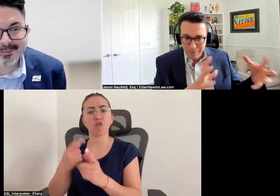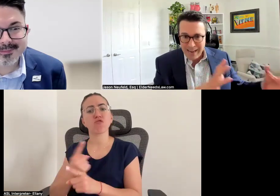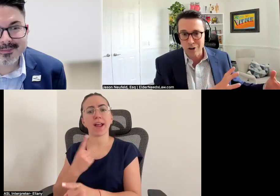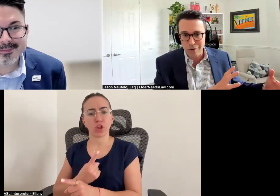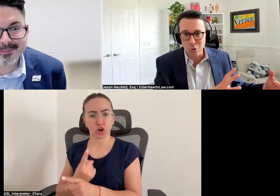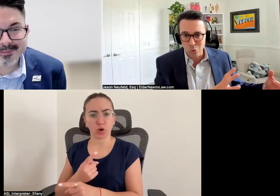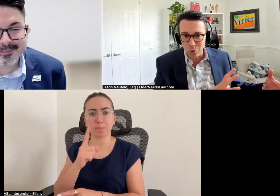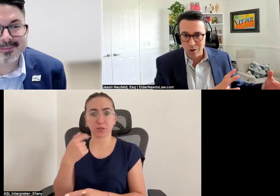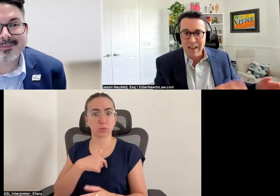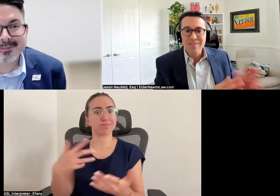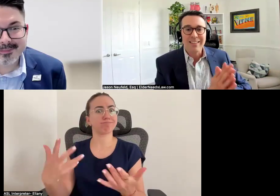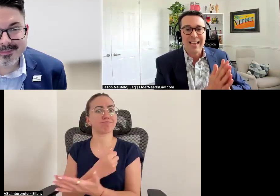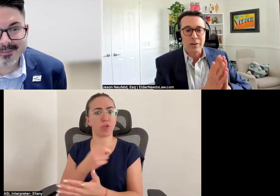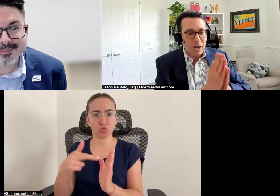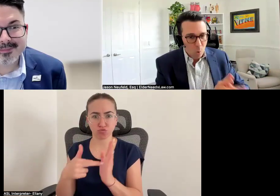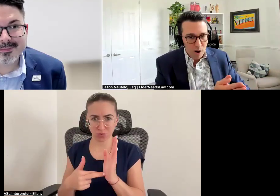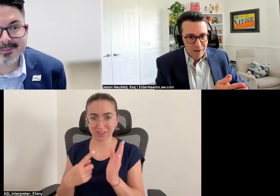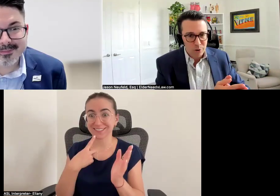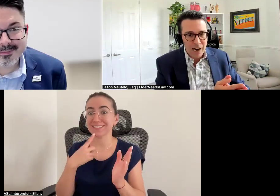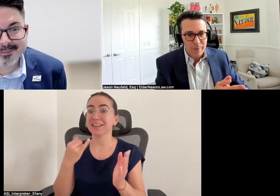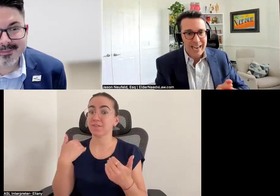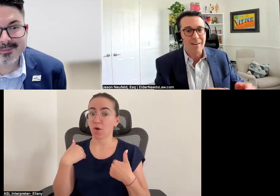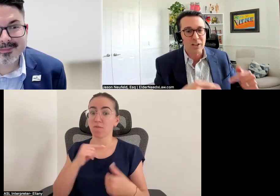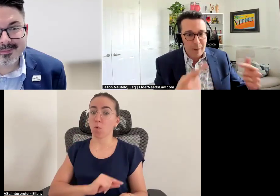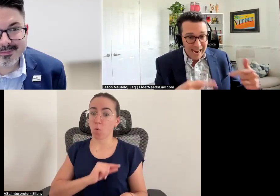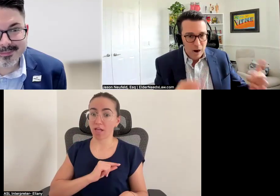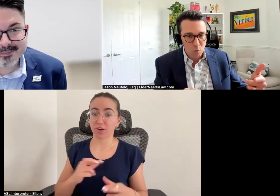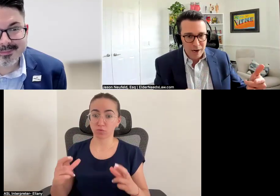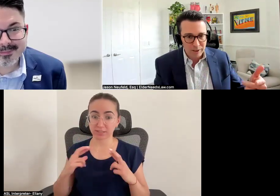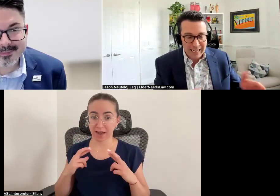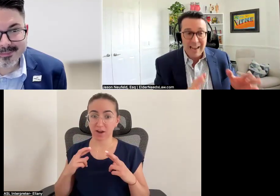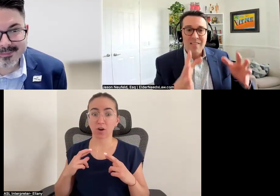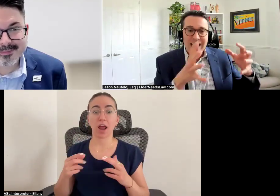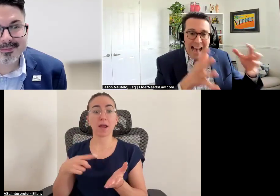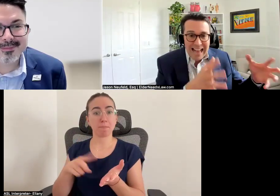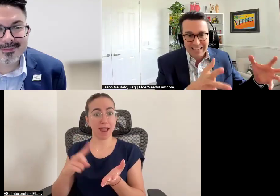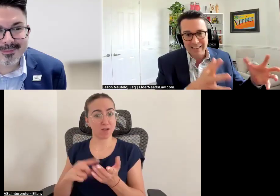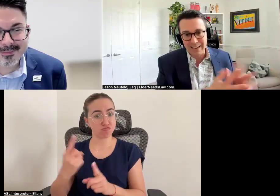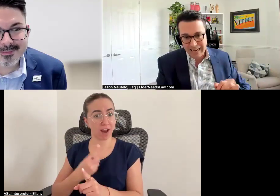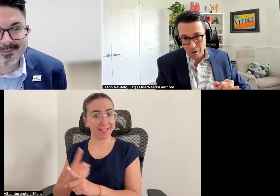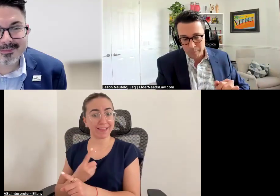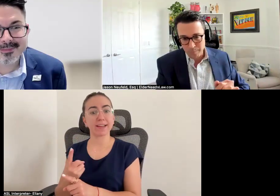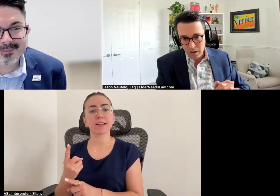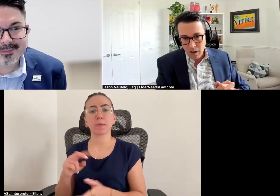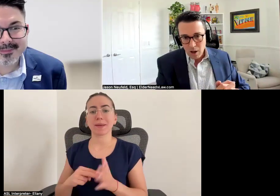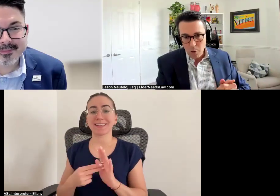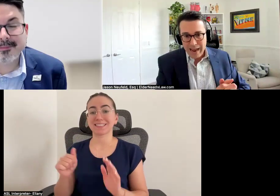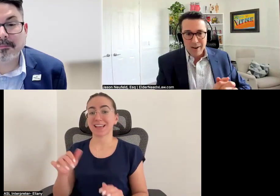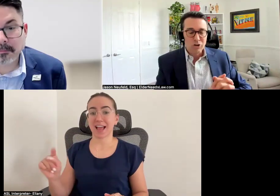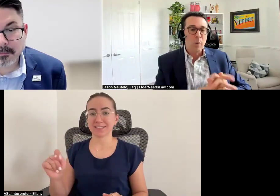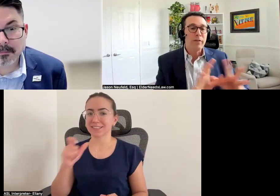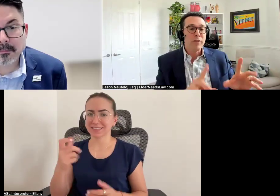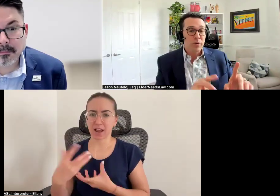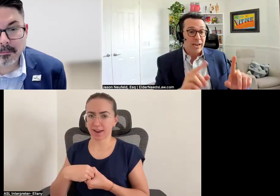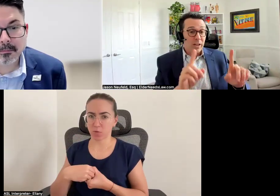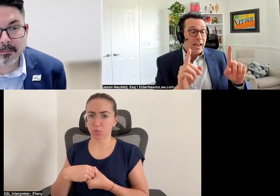take advantage of the rule that says if you have a qualified retirement account and it's paying out regularly, the asset doesn't count. Okay,